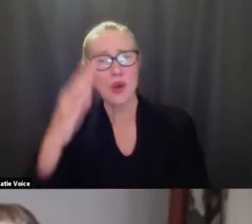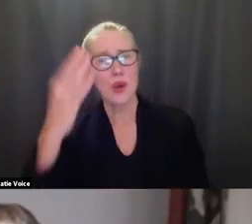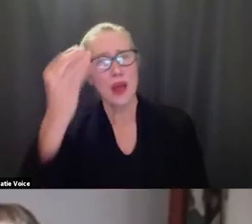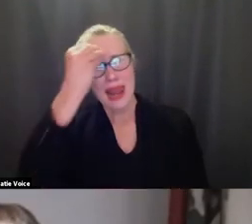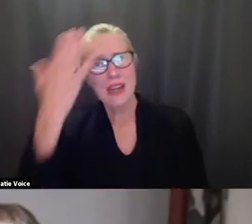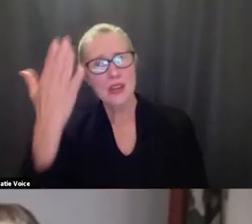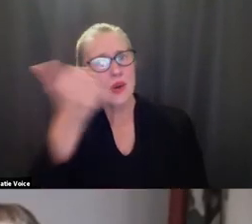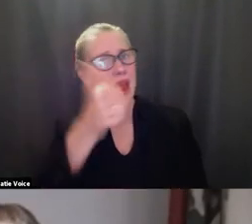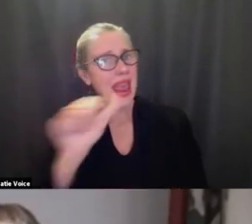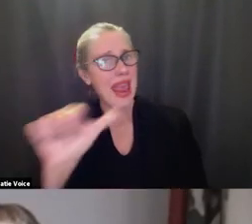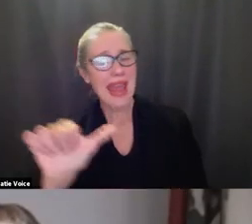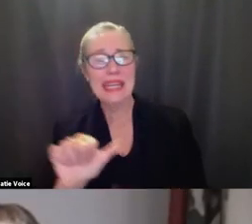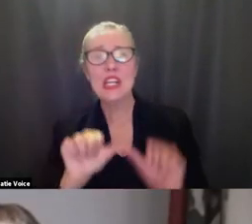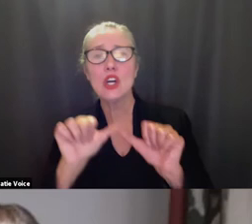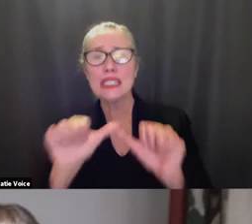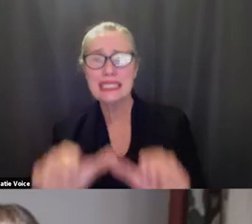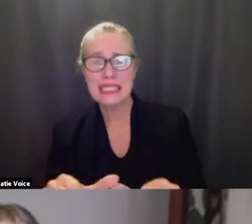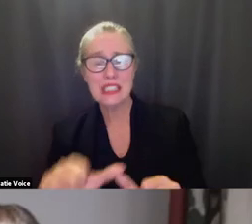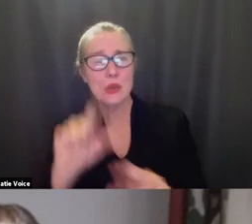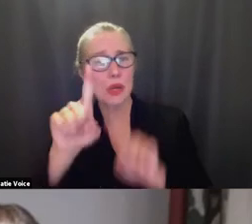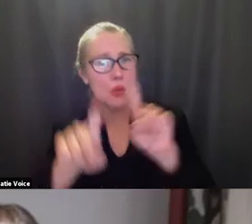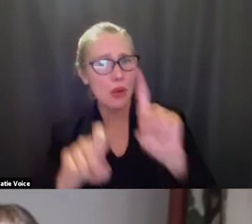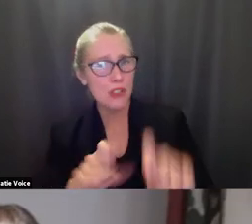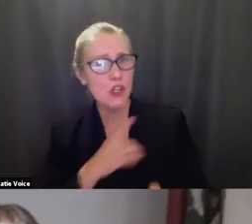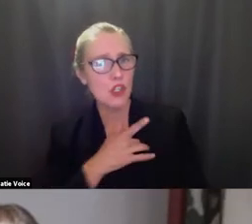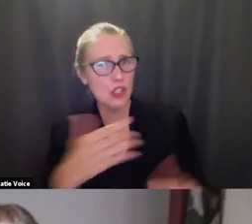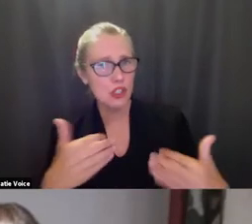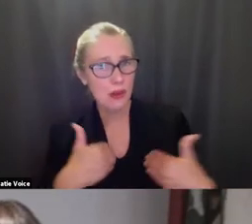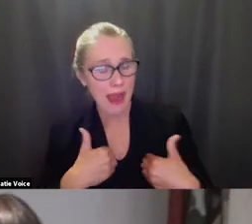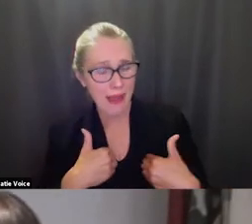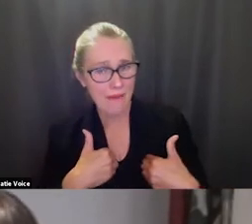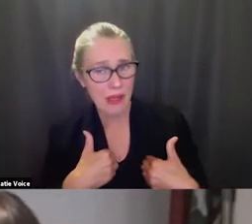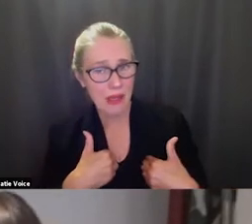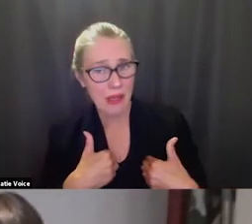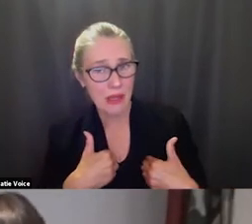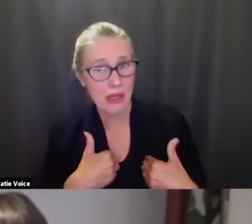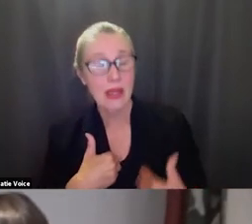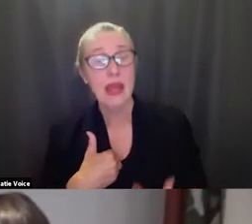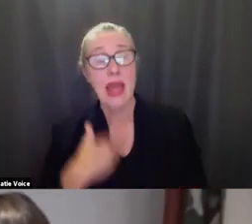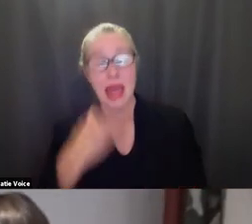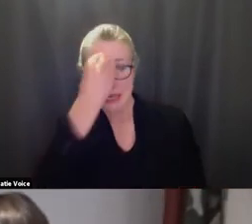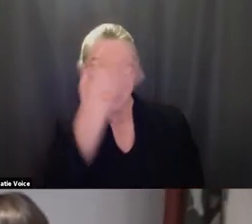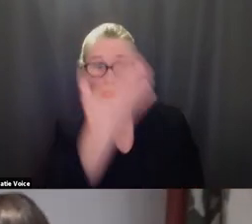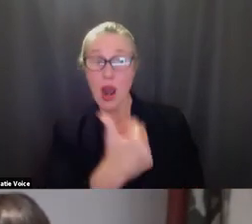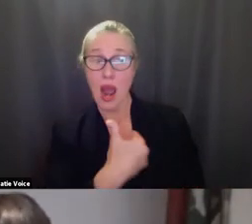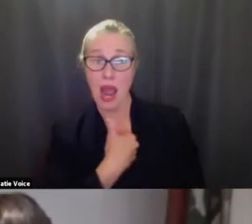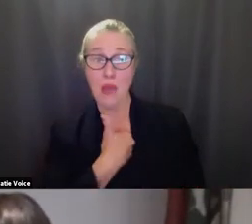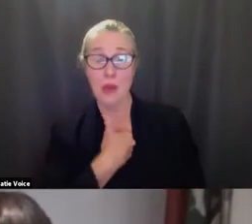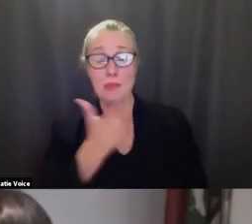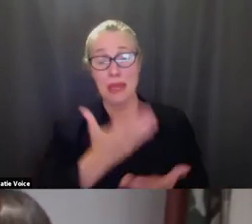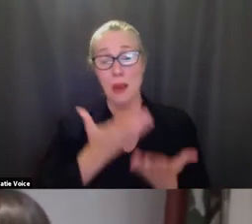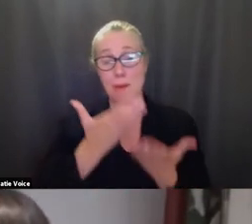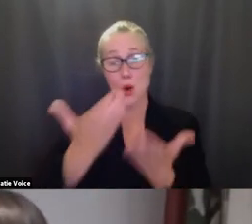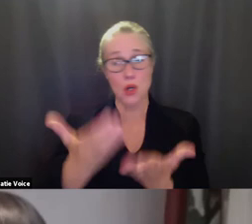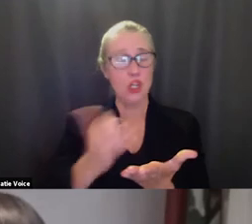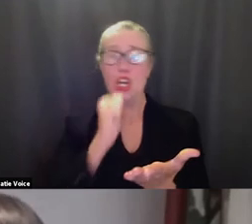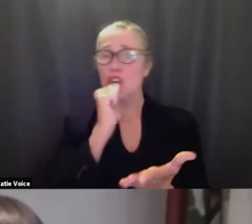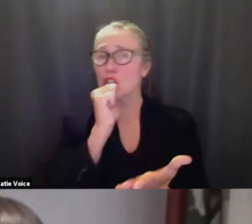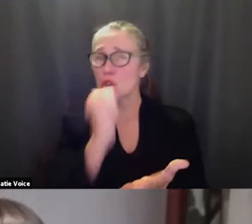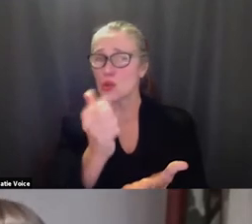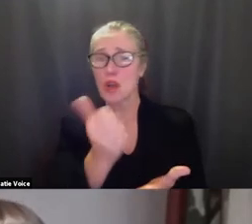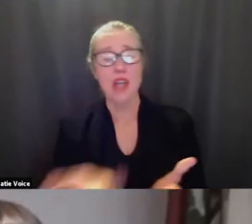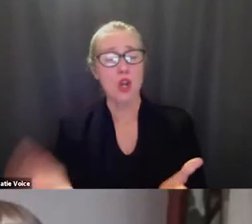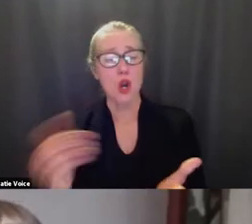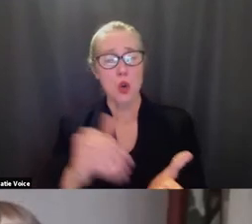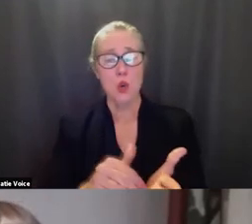questions or concerns that you have i also want to let you know that i am going to make a motion to not renew the contract for